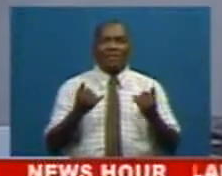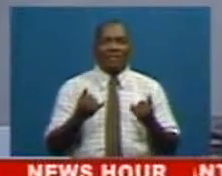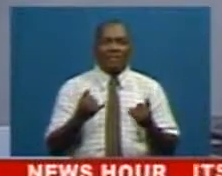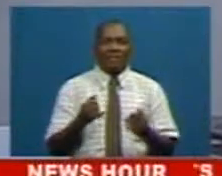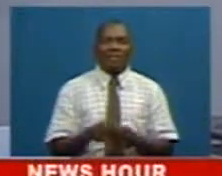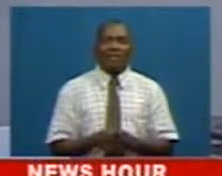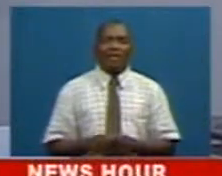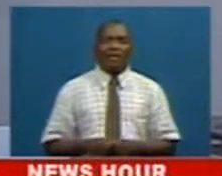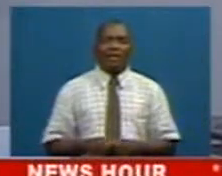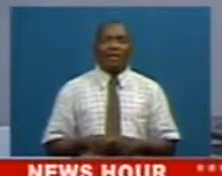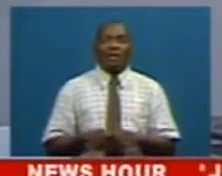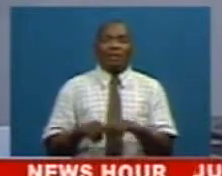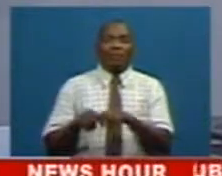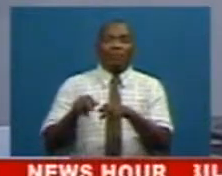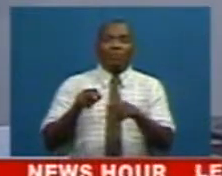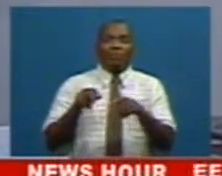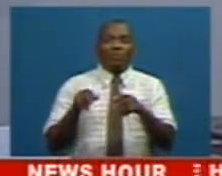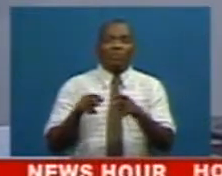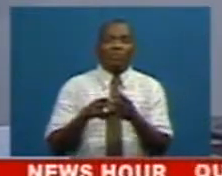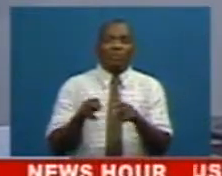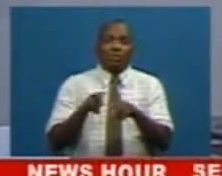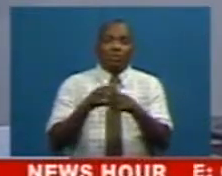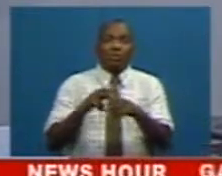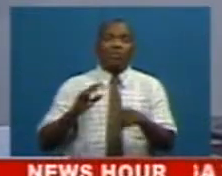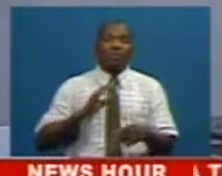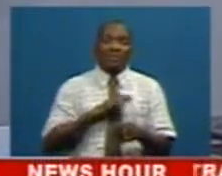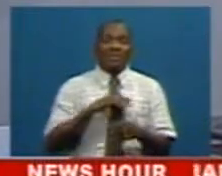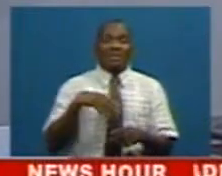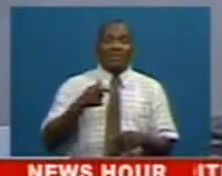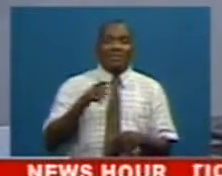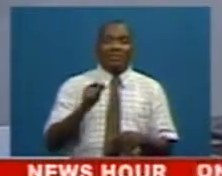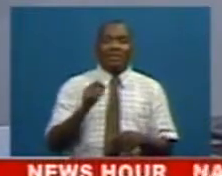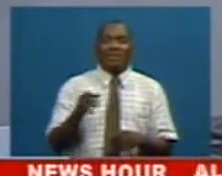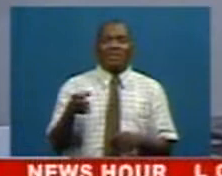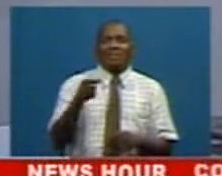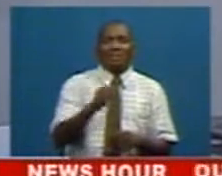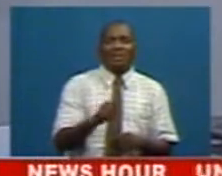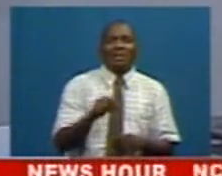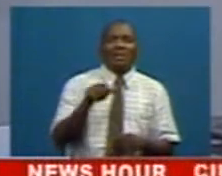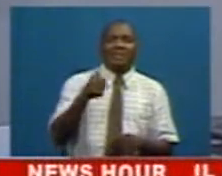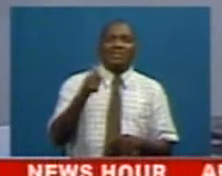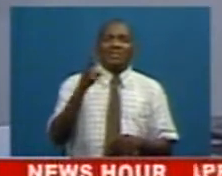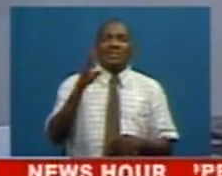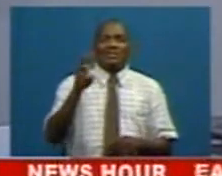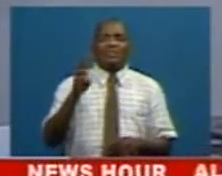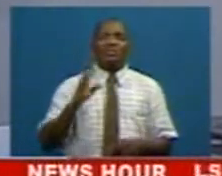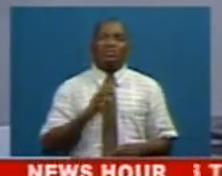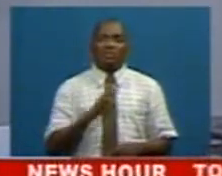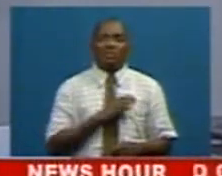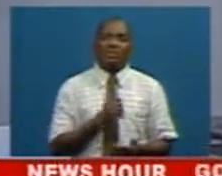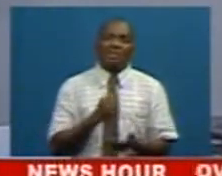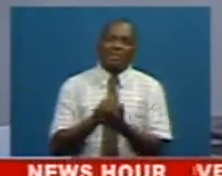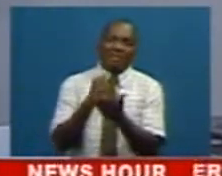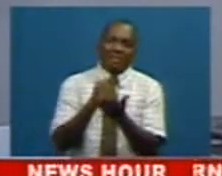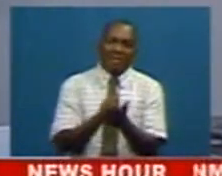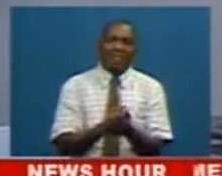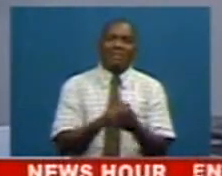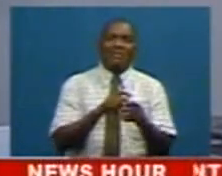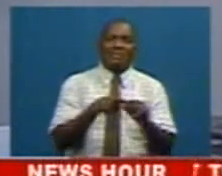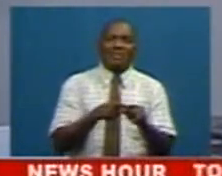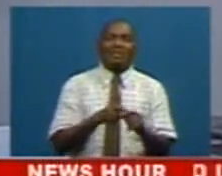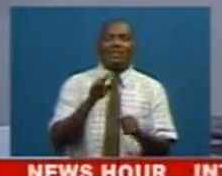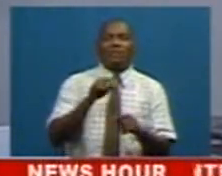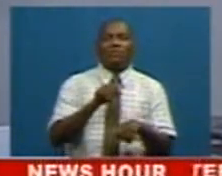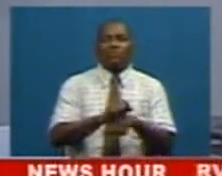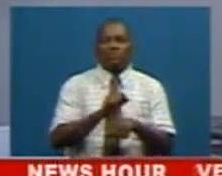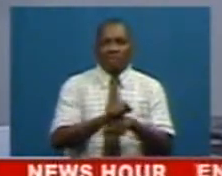The Normalization Committee of the Ghana Football Association has inaugurated 6 ad-hoc committees to aid it execute its